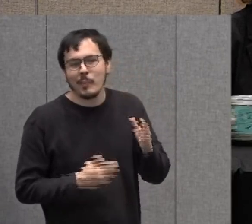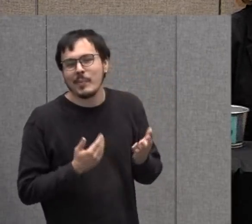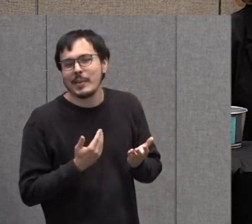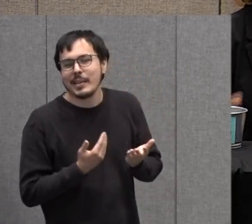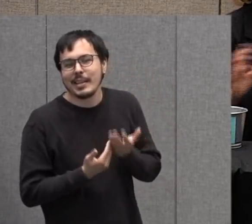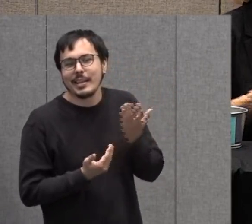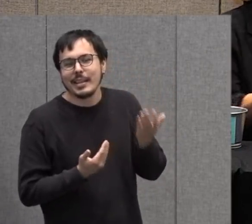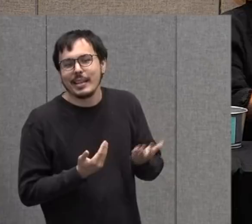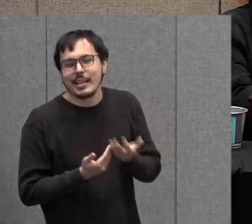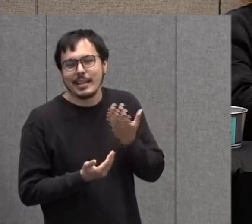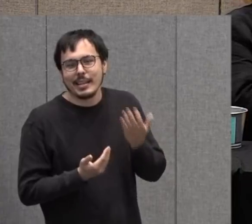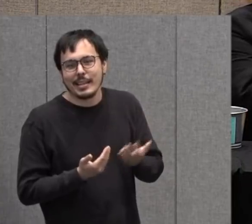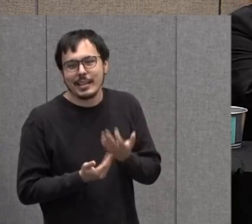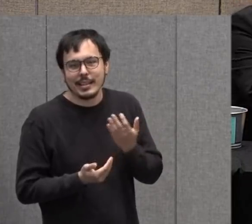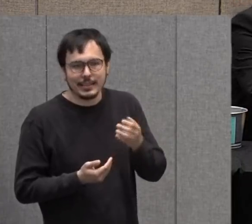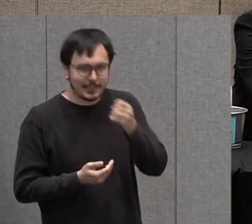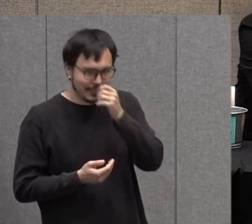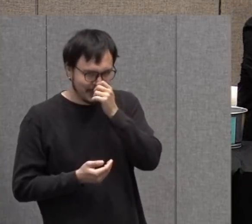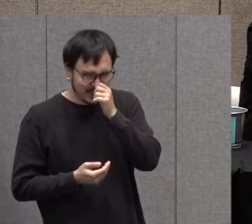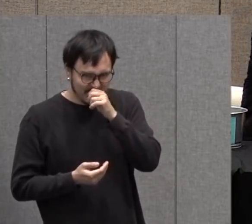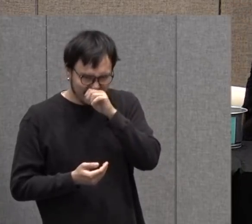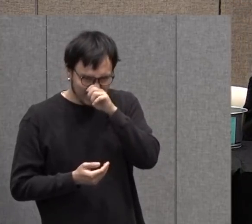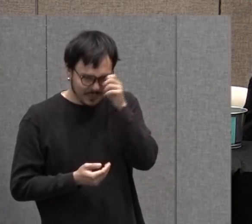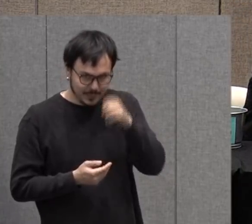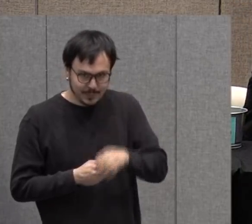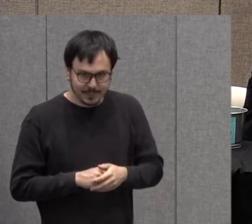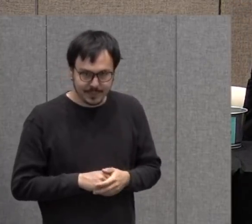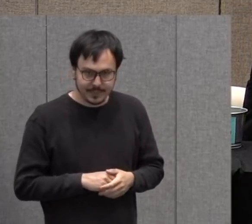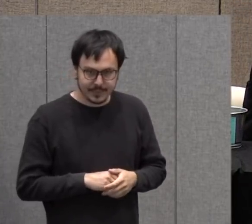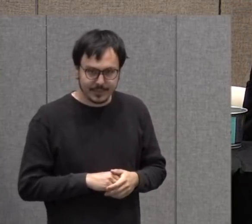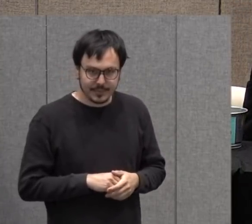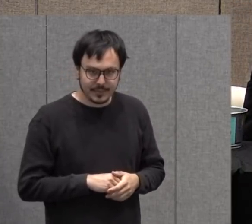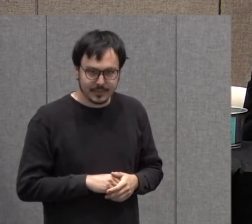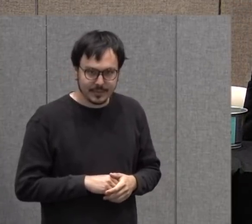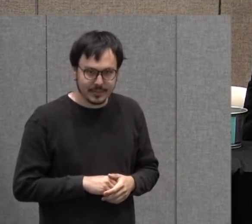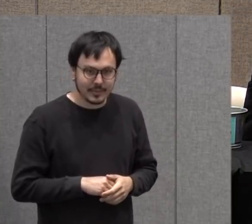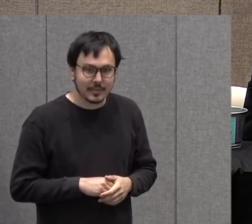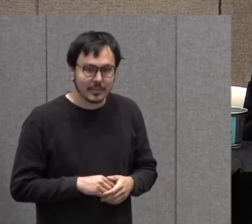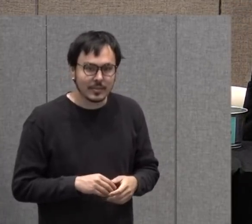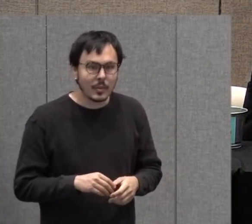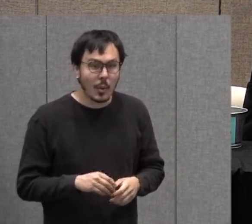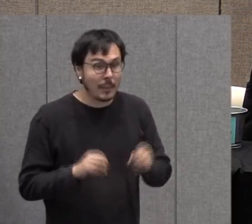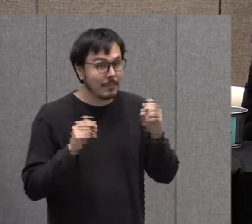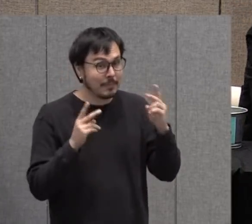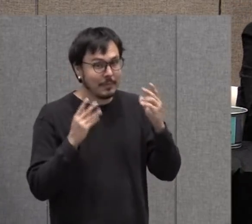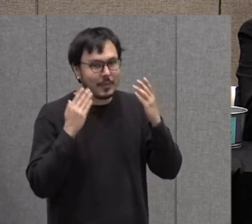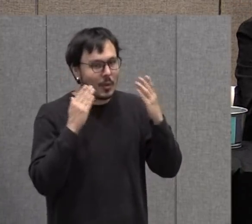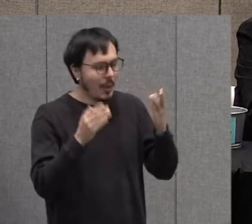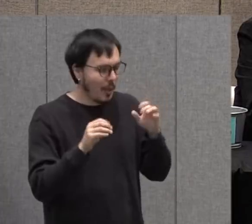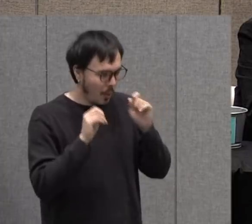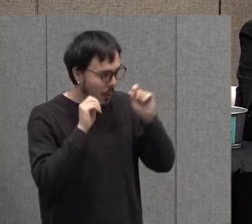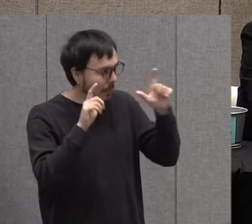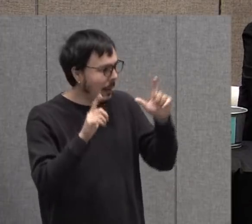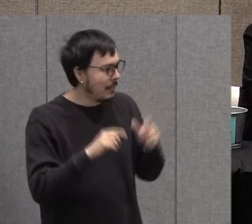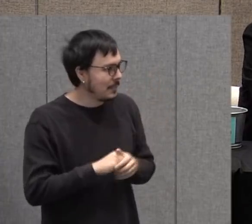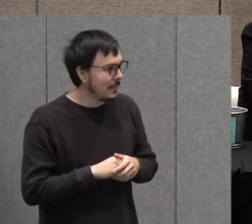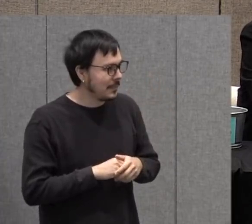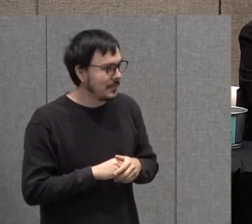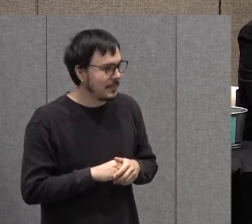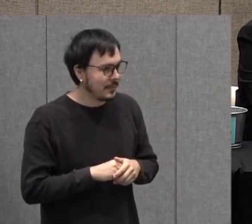easy. Okay. All right, you can open up your eyeballs.